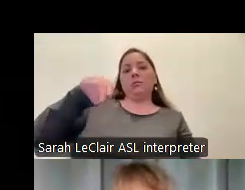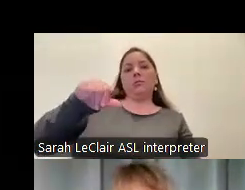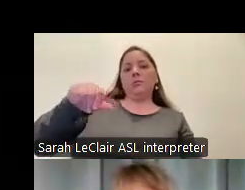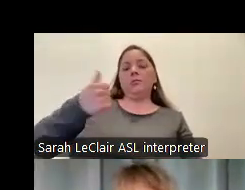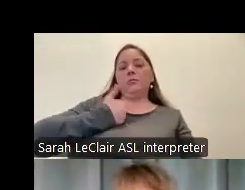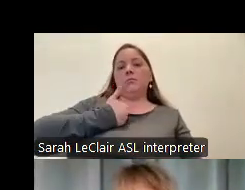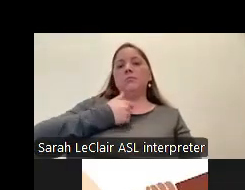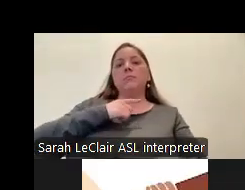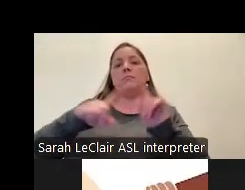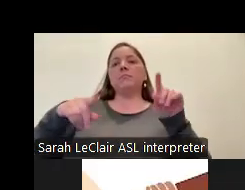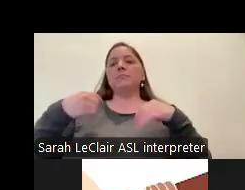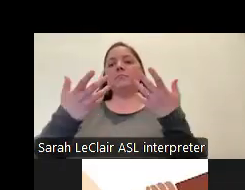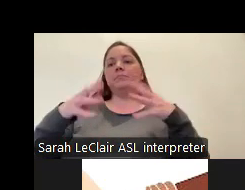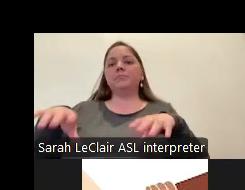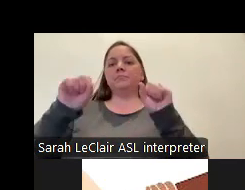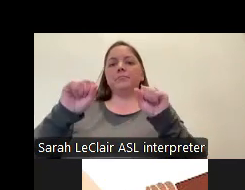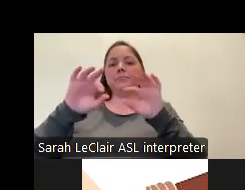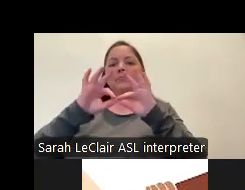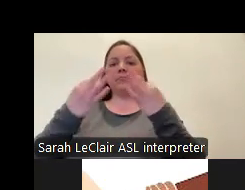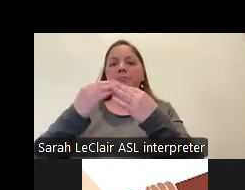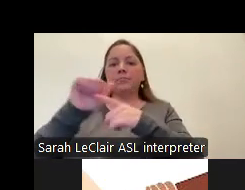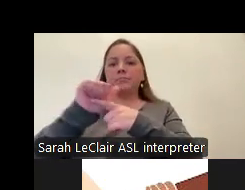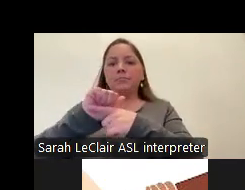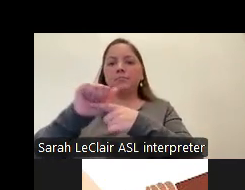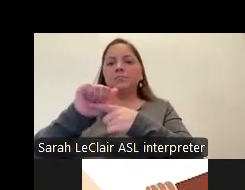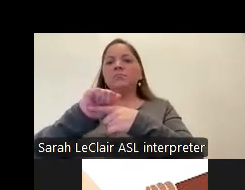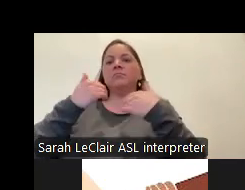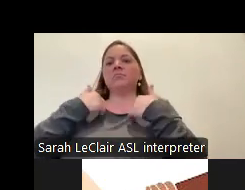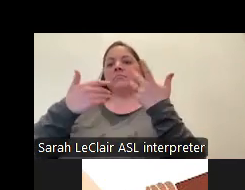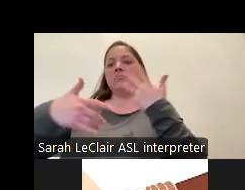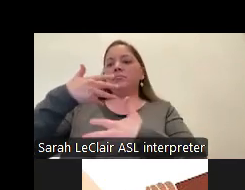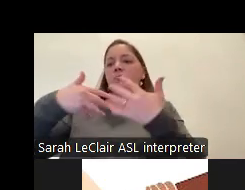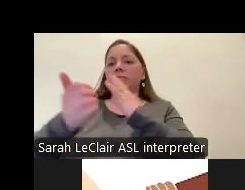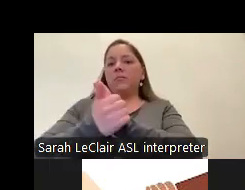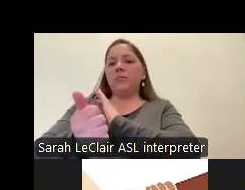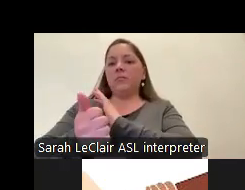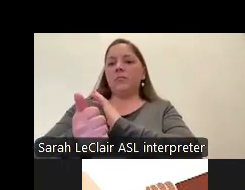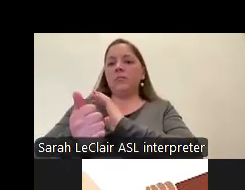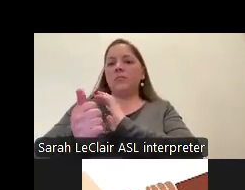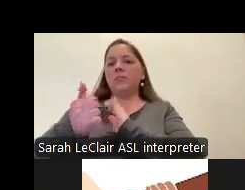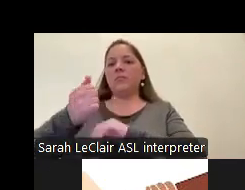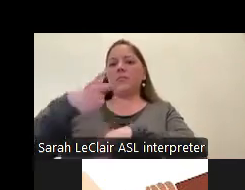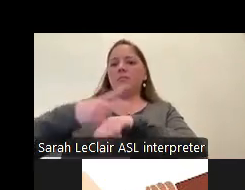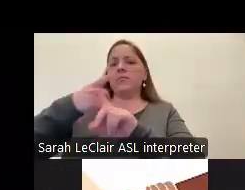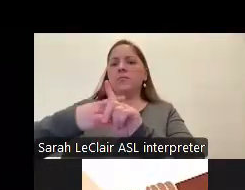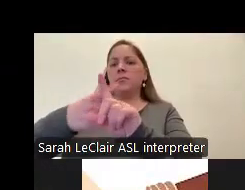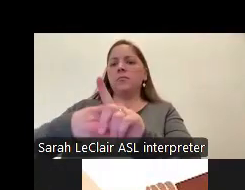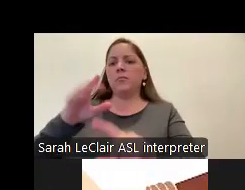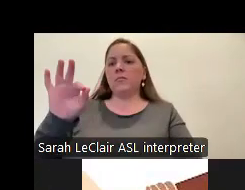hold parent trainings. We hold social skills twice a month in the city of Fontana.